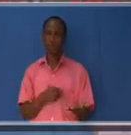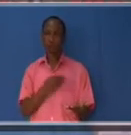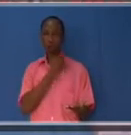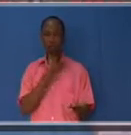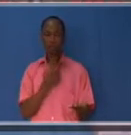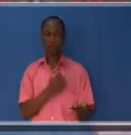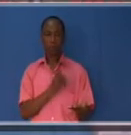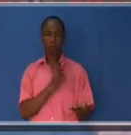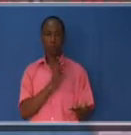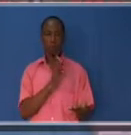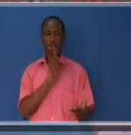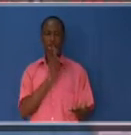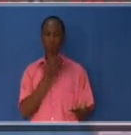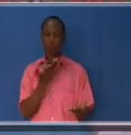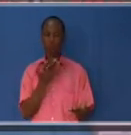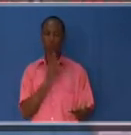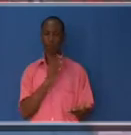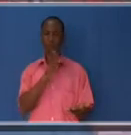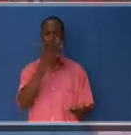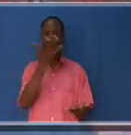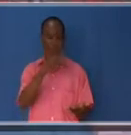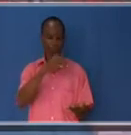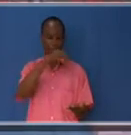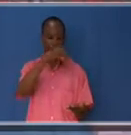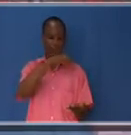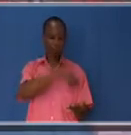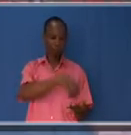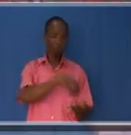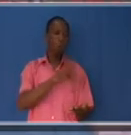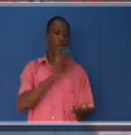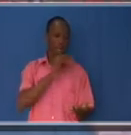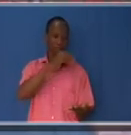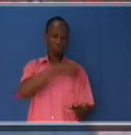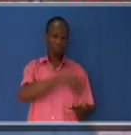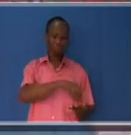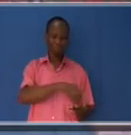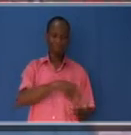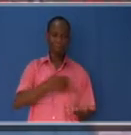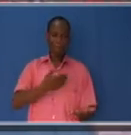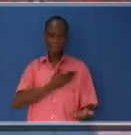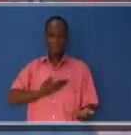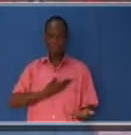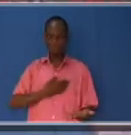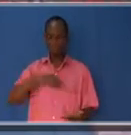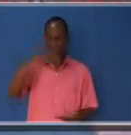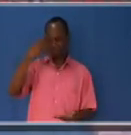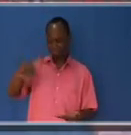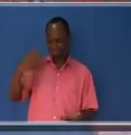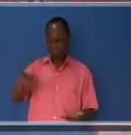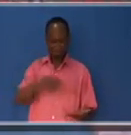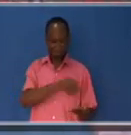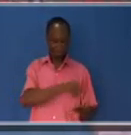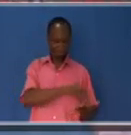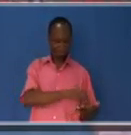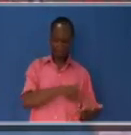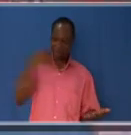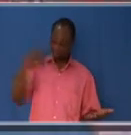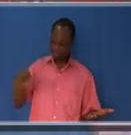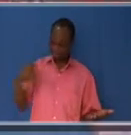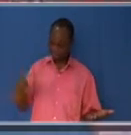cup to make a sign of the cross on the forehead of babies or adults, and they say they